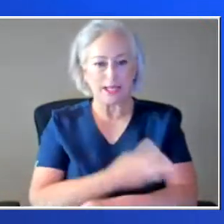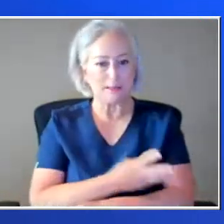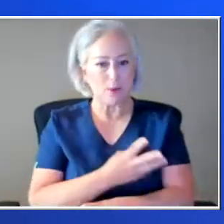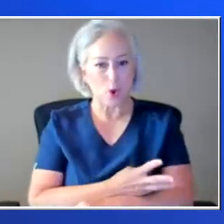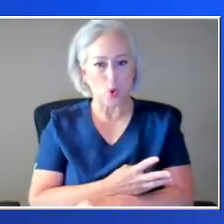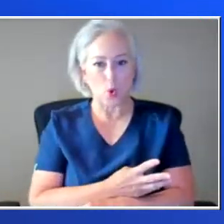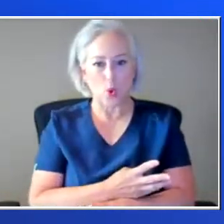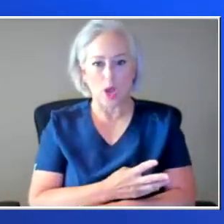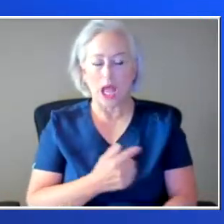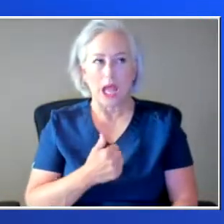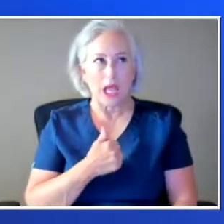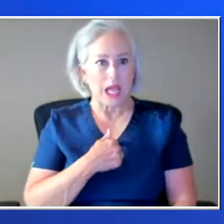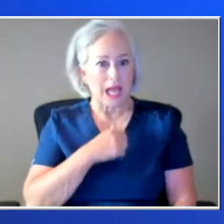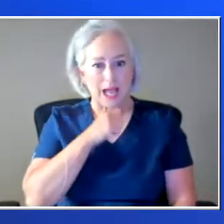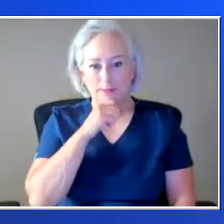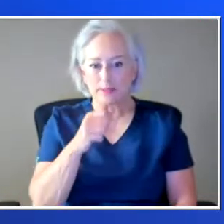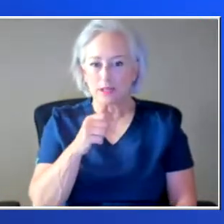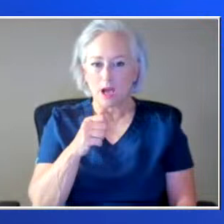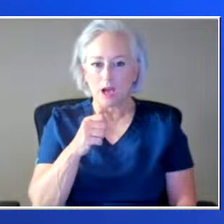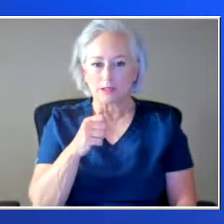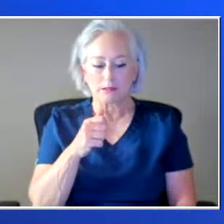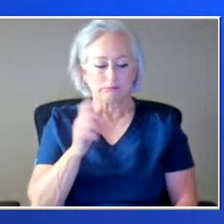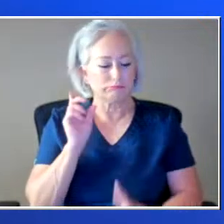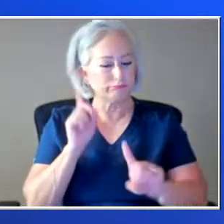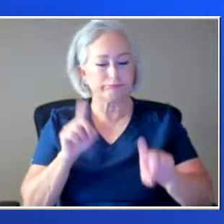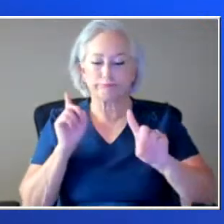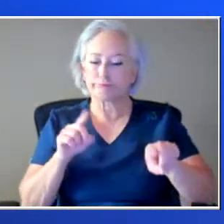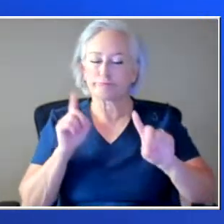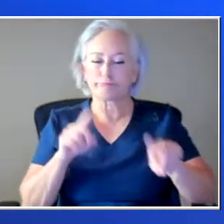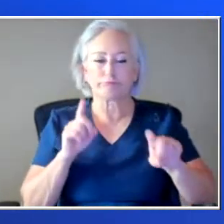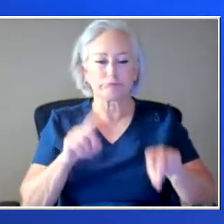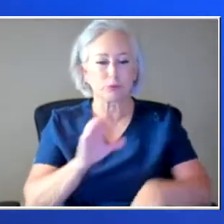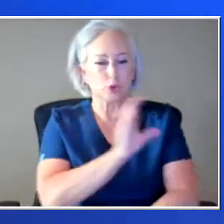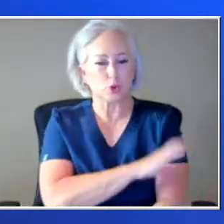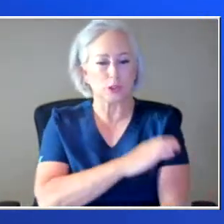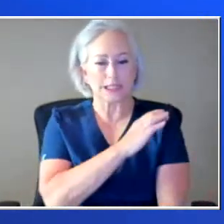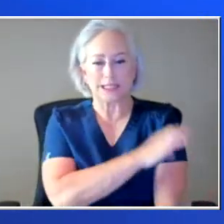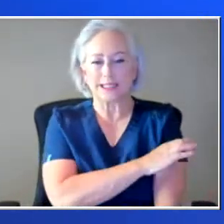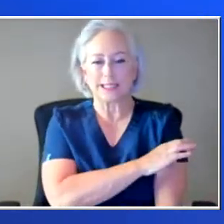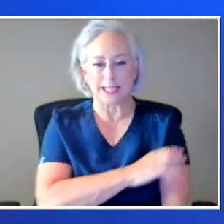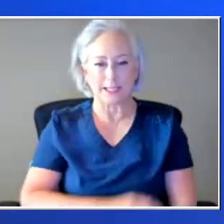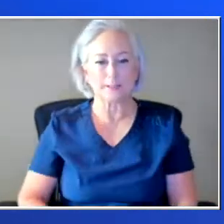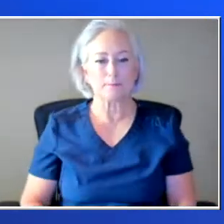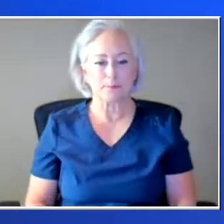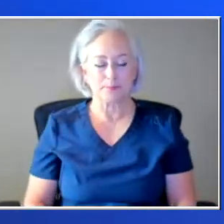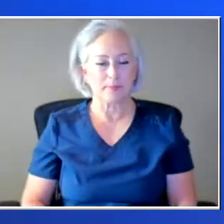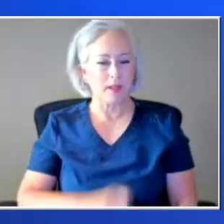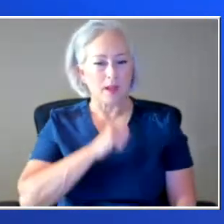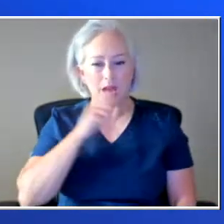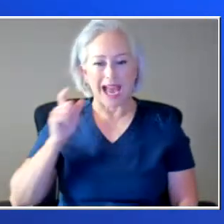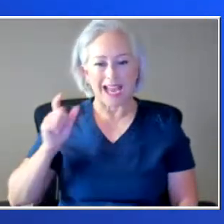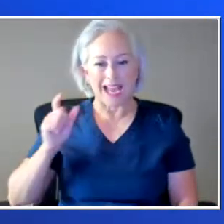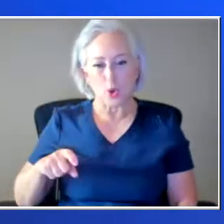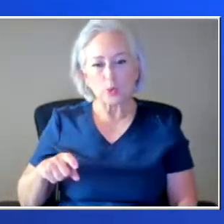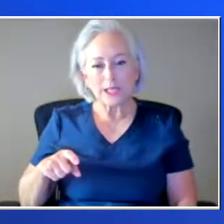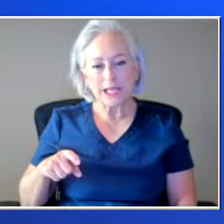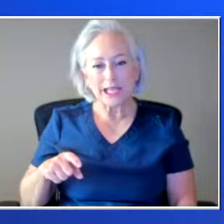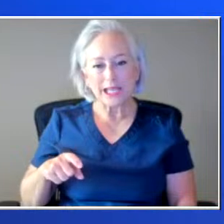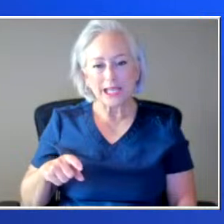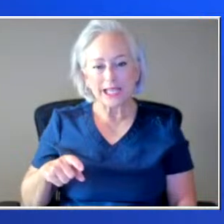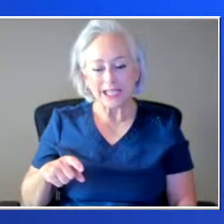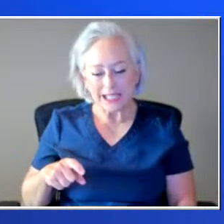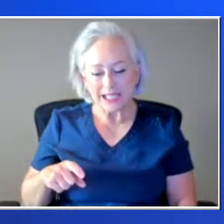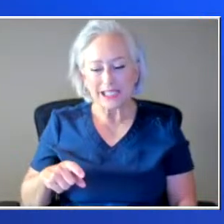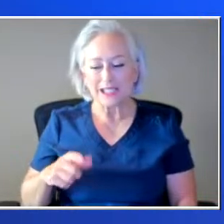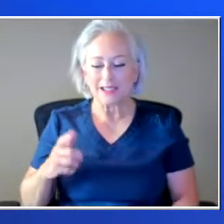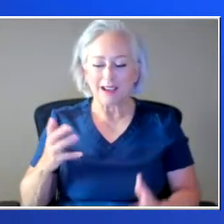I'm not spending my days in the clinic, and I don't need a village of people to get me